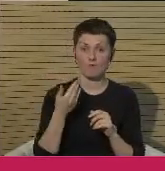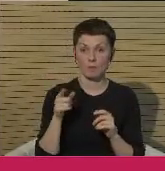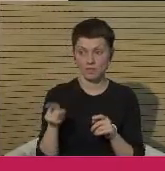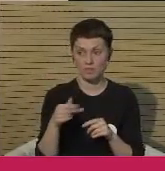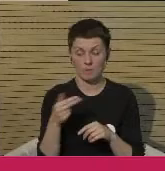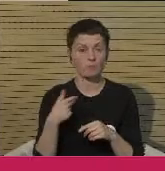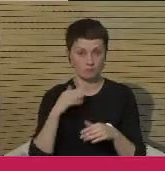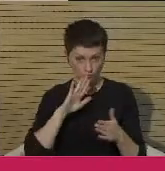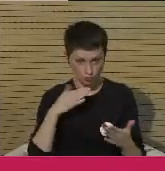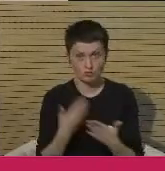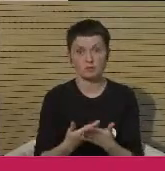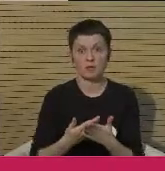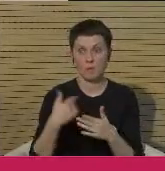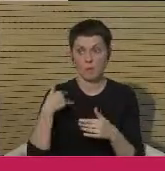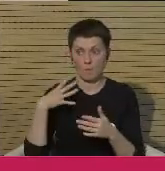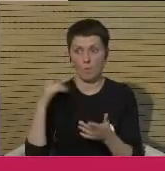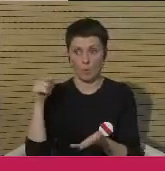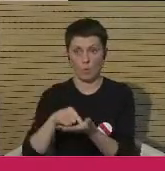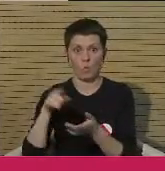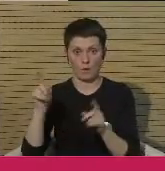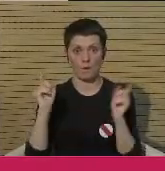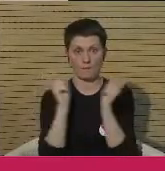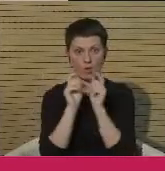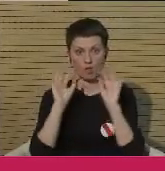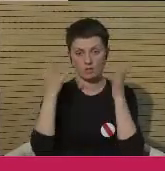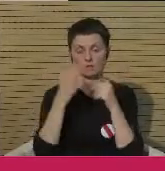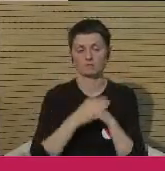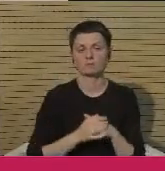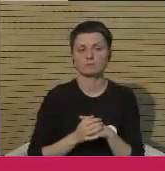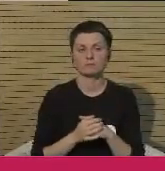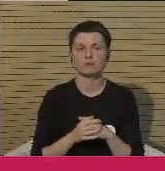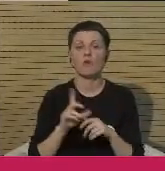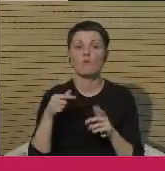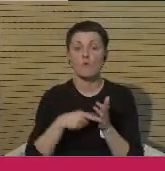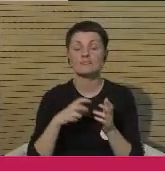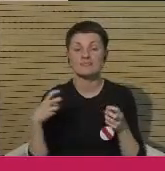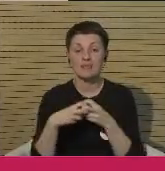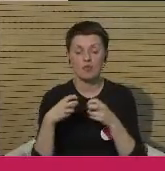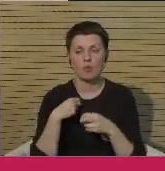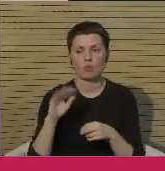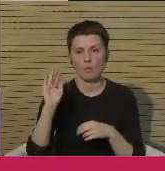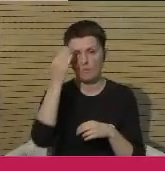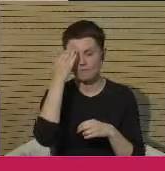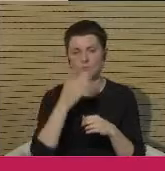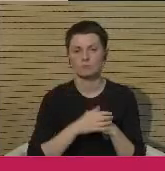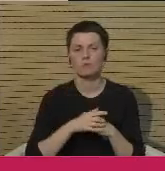because we are, and we admit to have been to these protests. So we